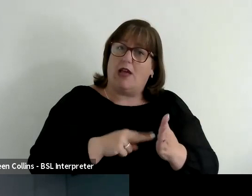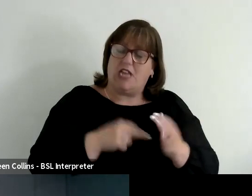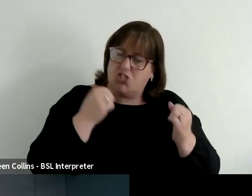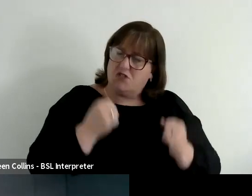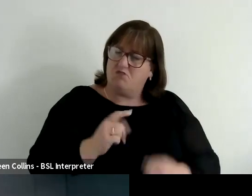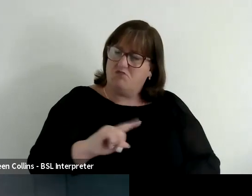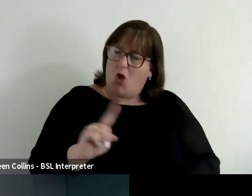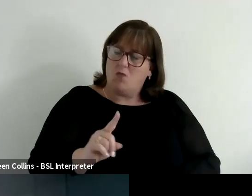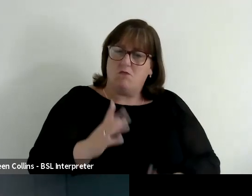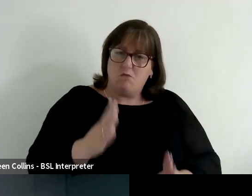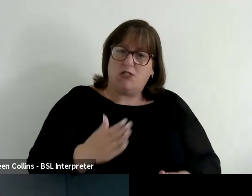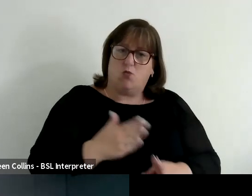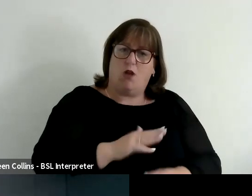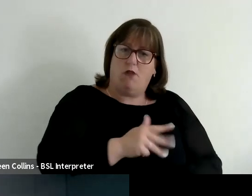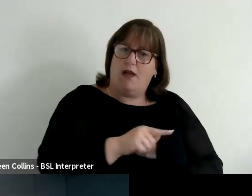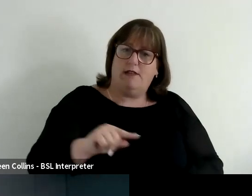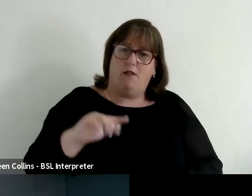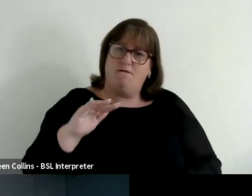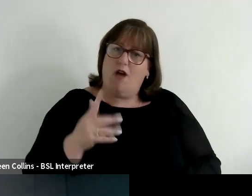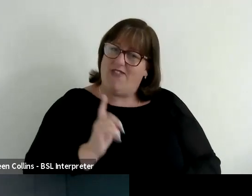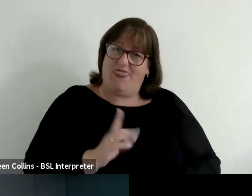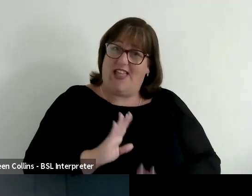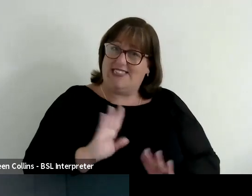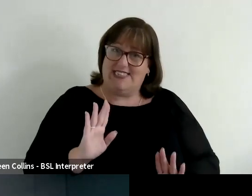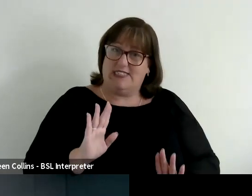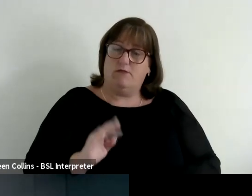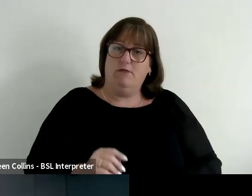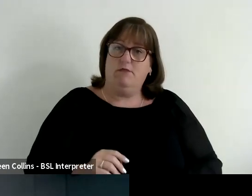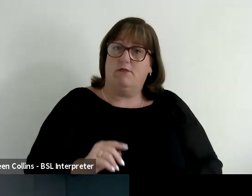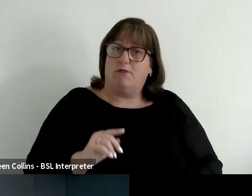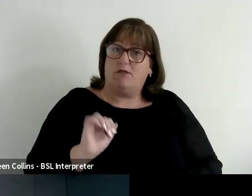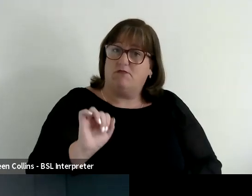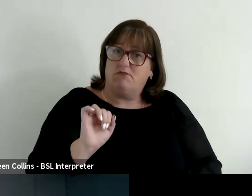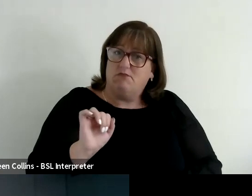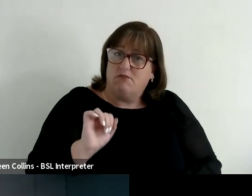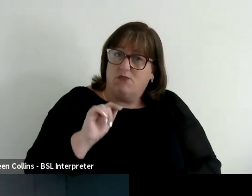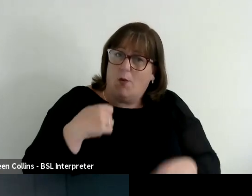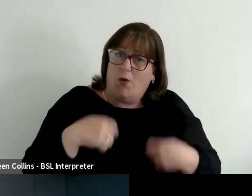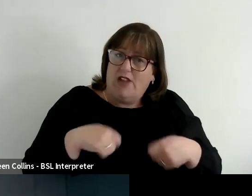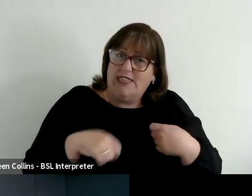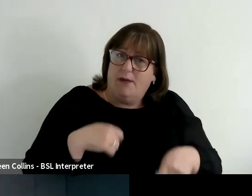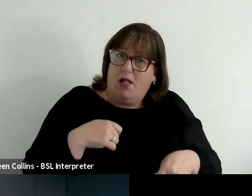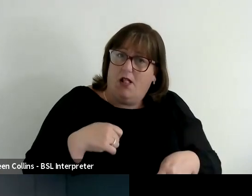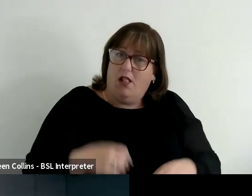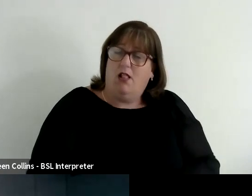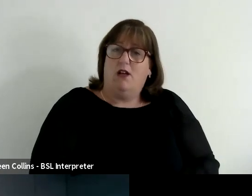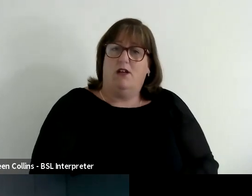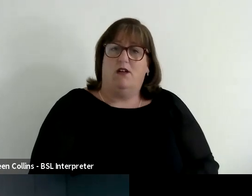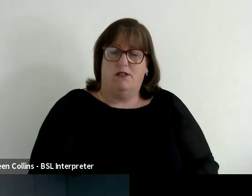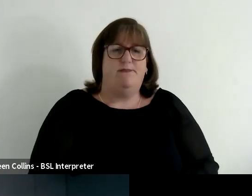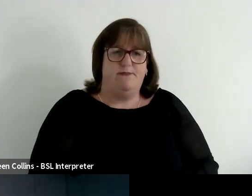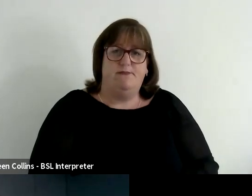be a receptionist, you need to be, but you could still have, job share or part-time. So that's true. And I think, this